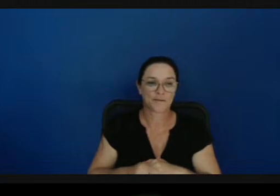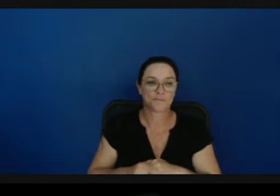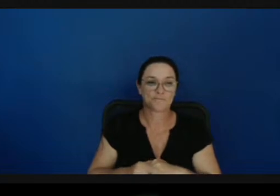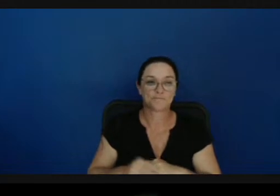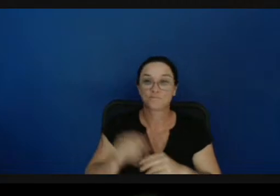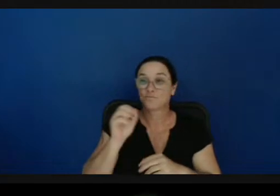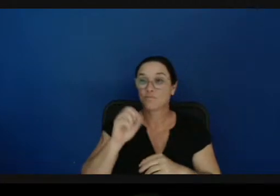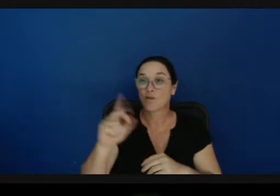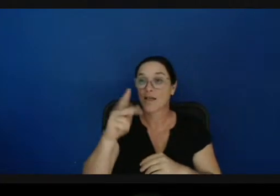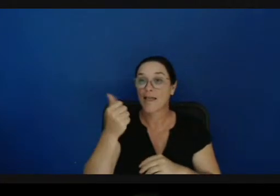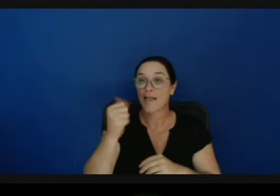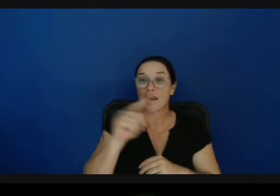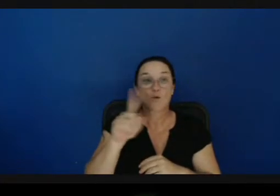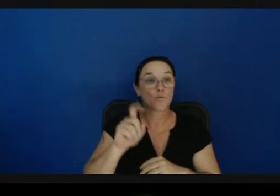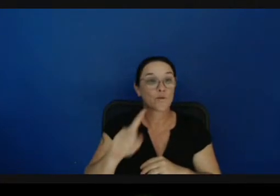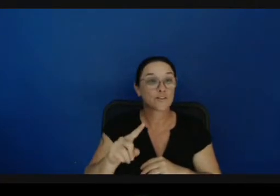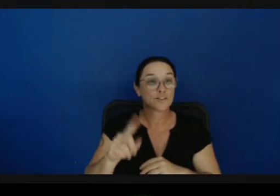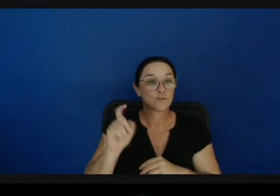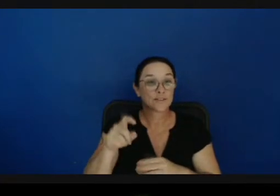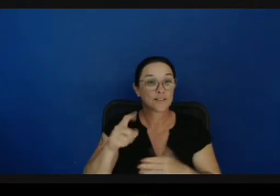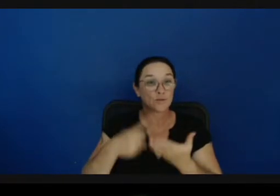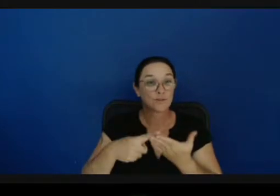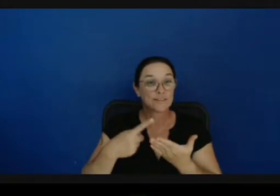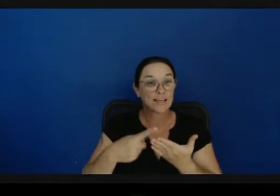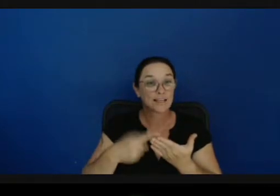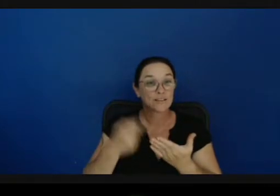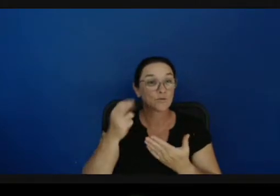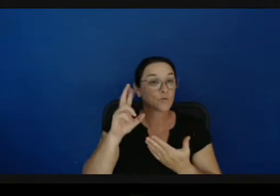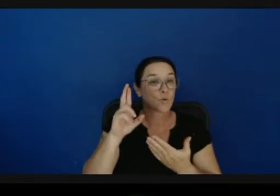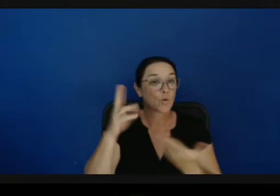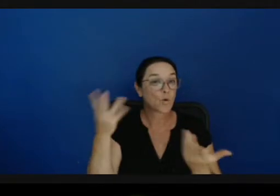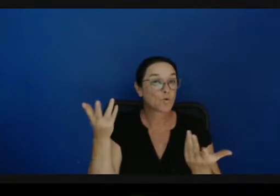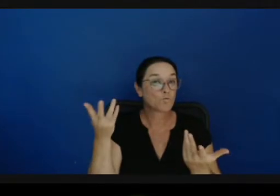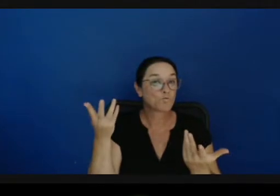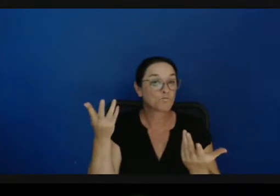All right, is there any questions we have to discuss? Or do we?